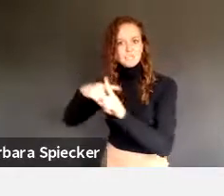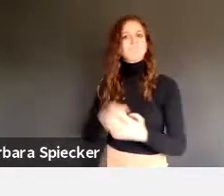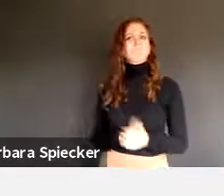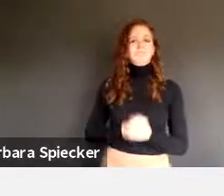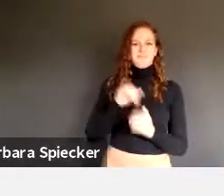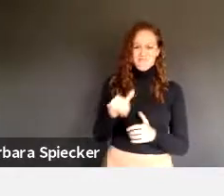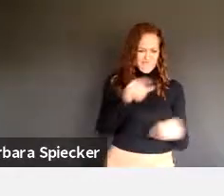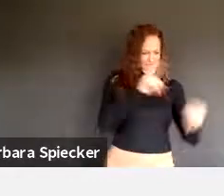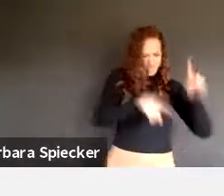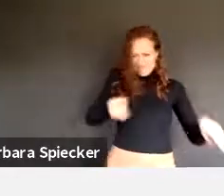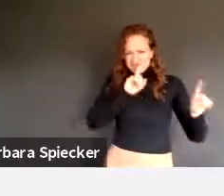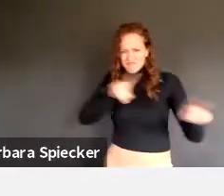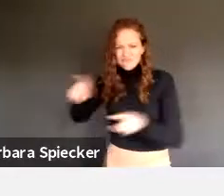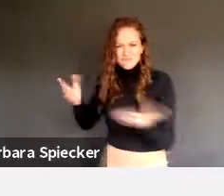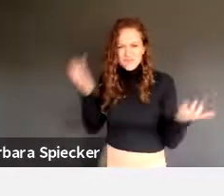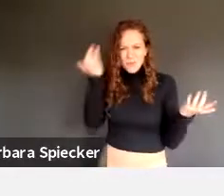along that